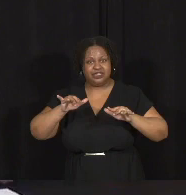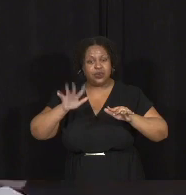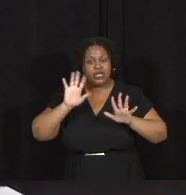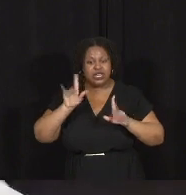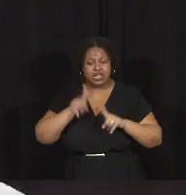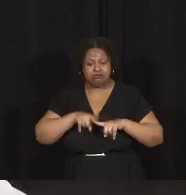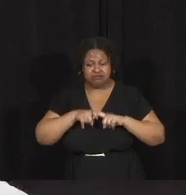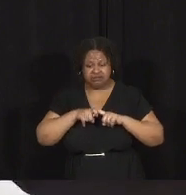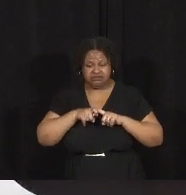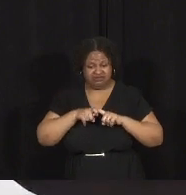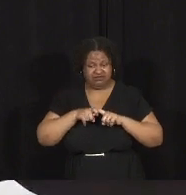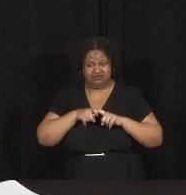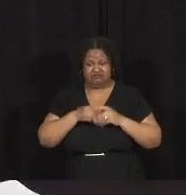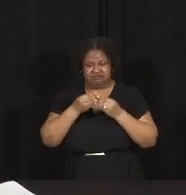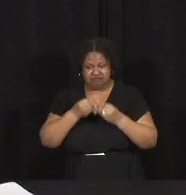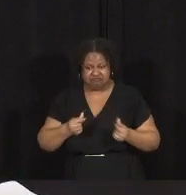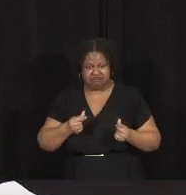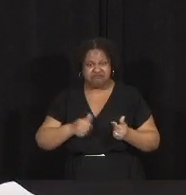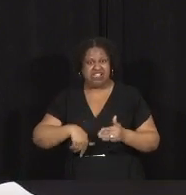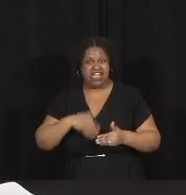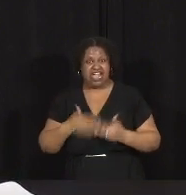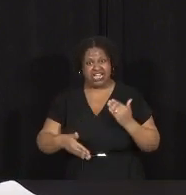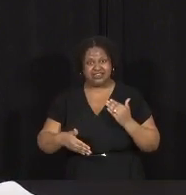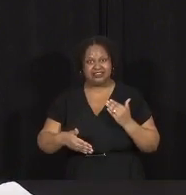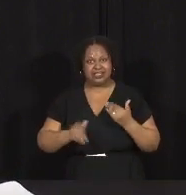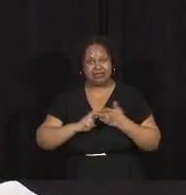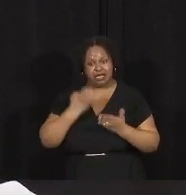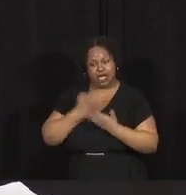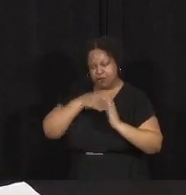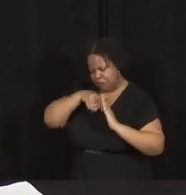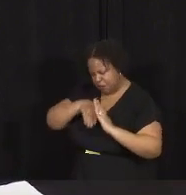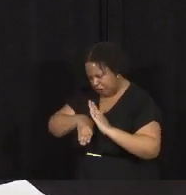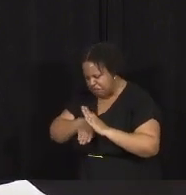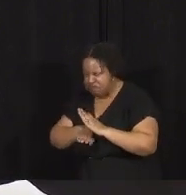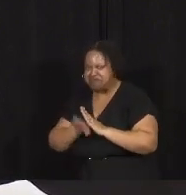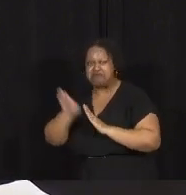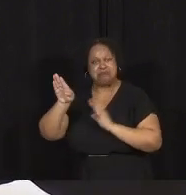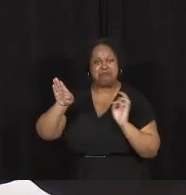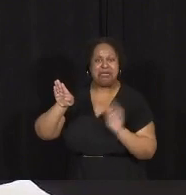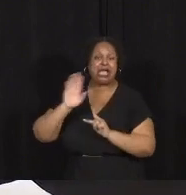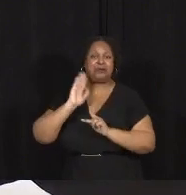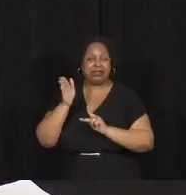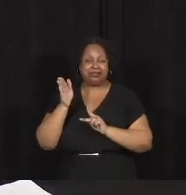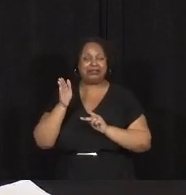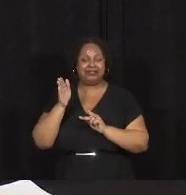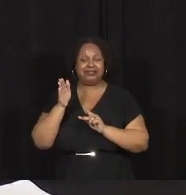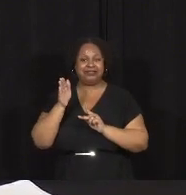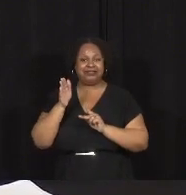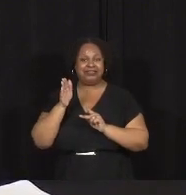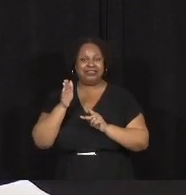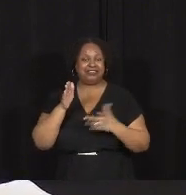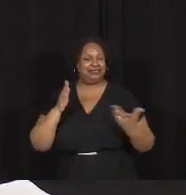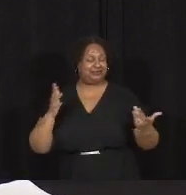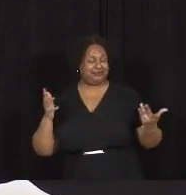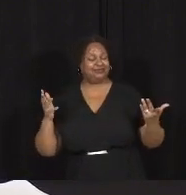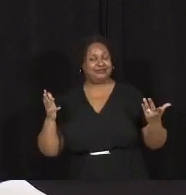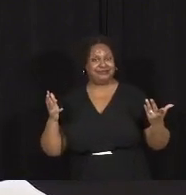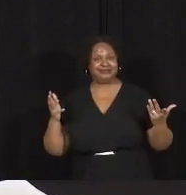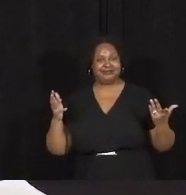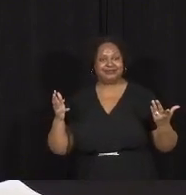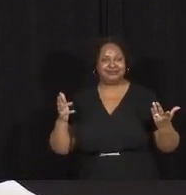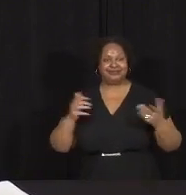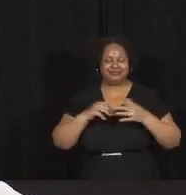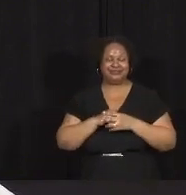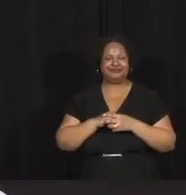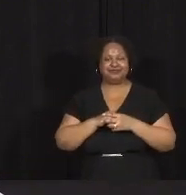the economy to bounce back. So there is no dilemma between saving